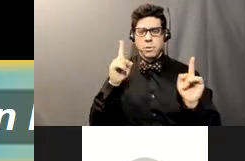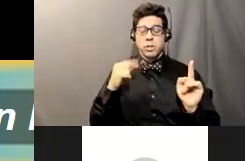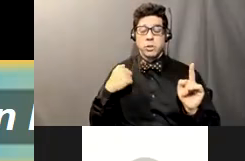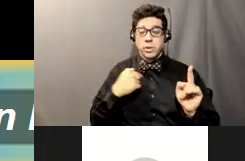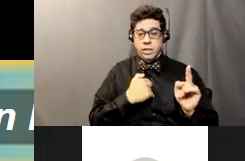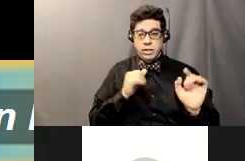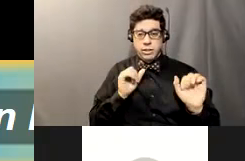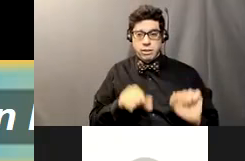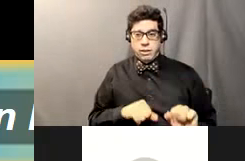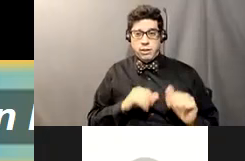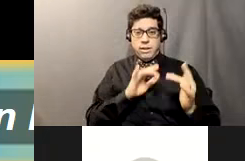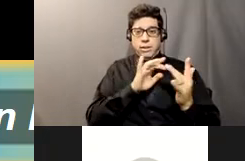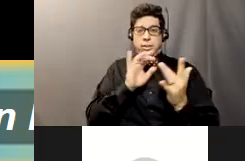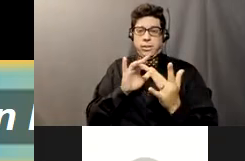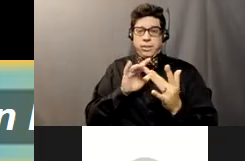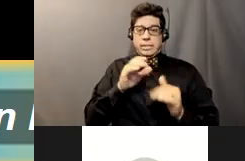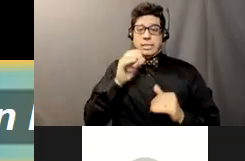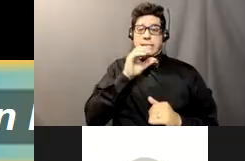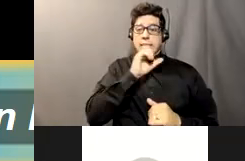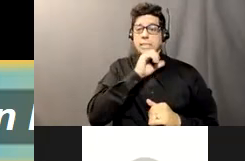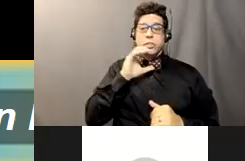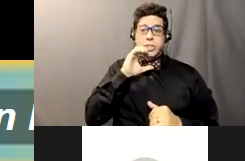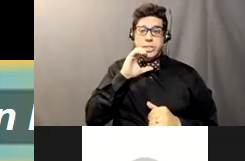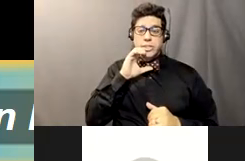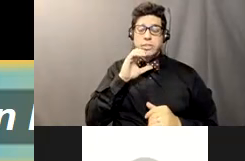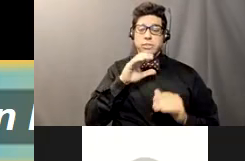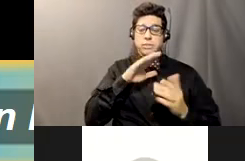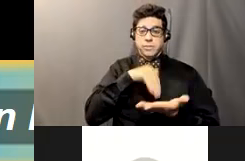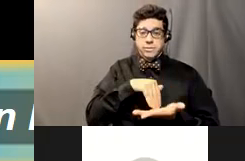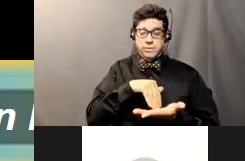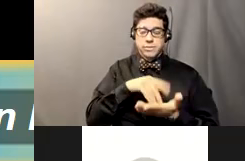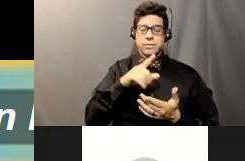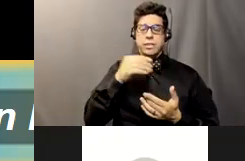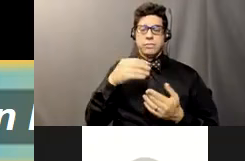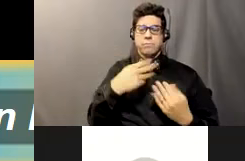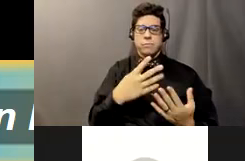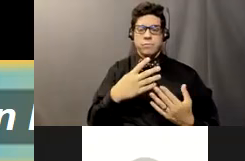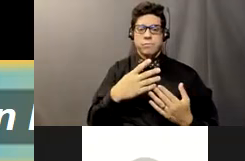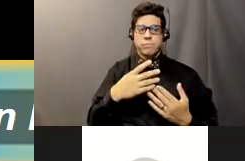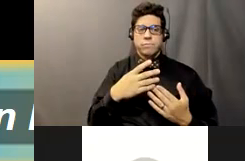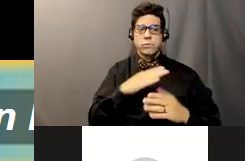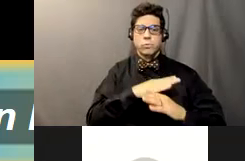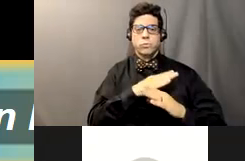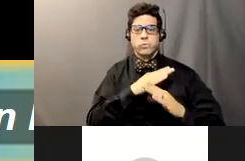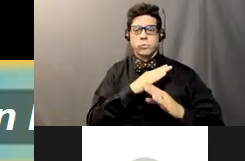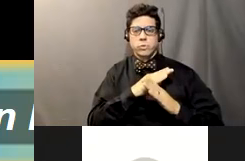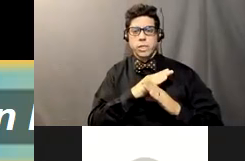to outreach to senior centers throughout Riverside County and distribute some of the suicide prevention materials to them, which